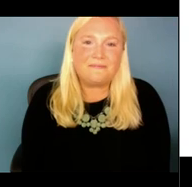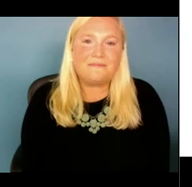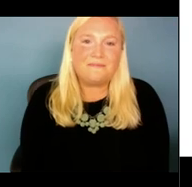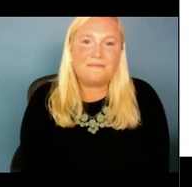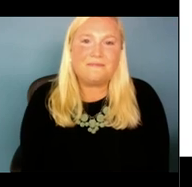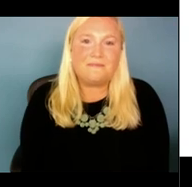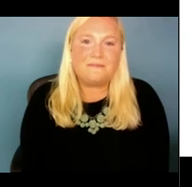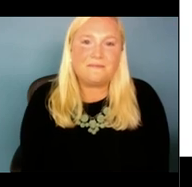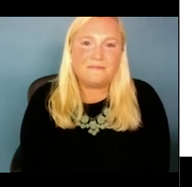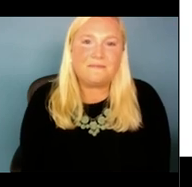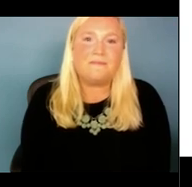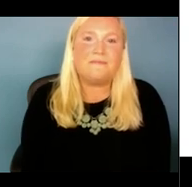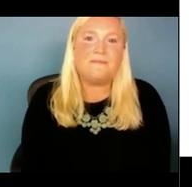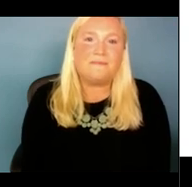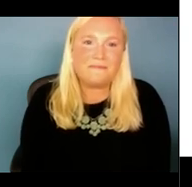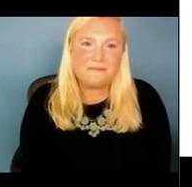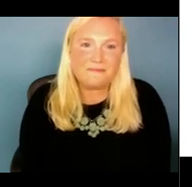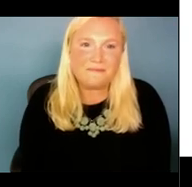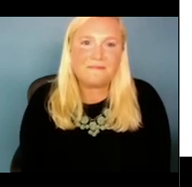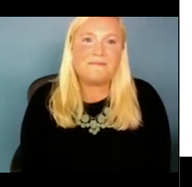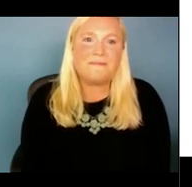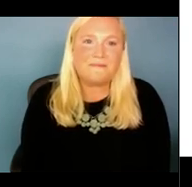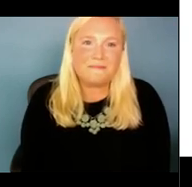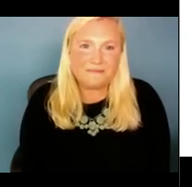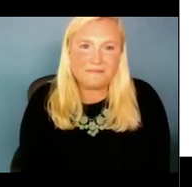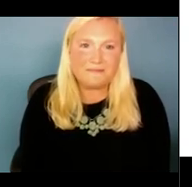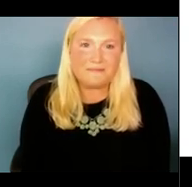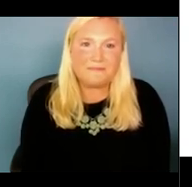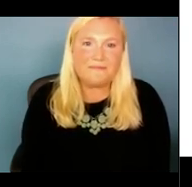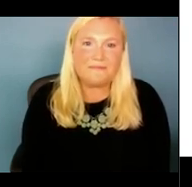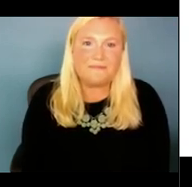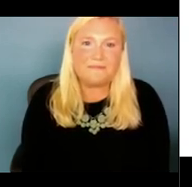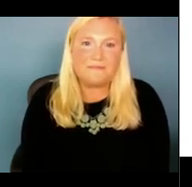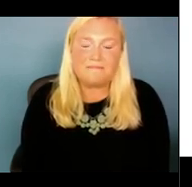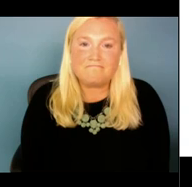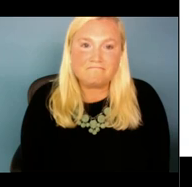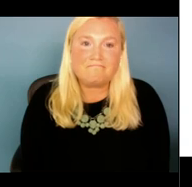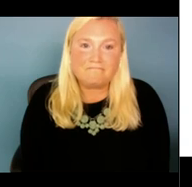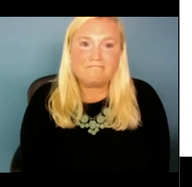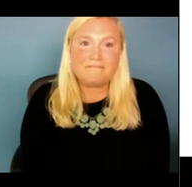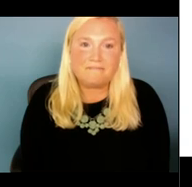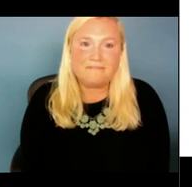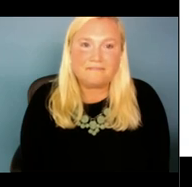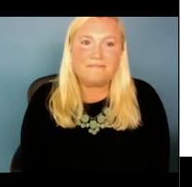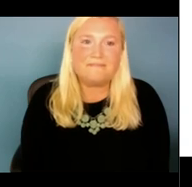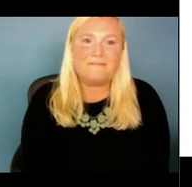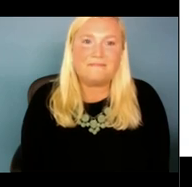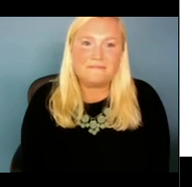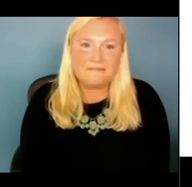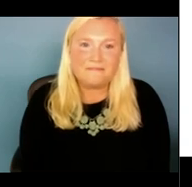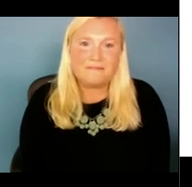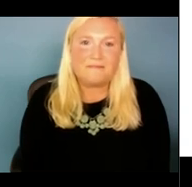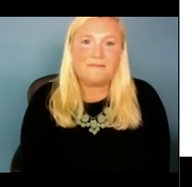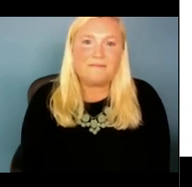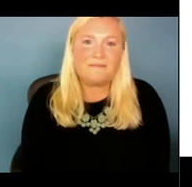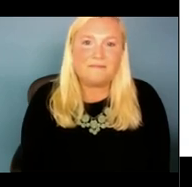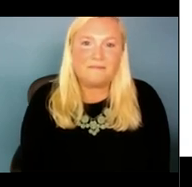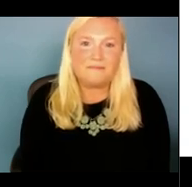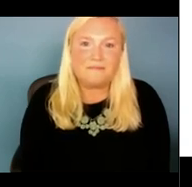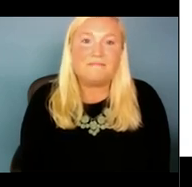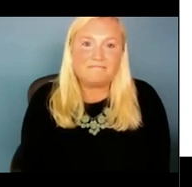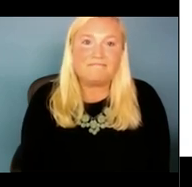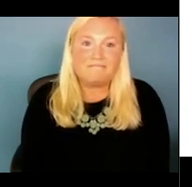to do, just as Martha said, with how we convey that. Right? It's nothing to be afraid of. It's nothing spooky or mysterious. It's nothing bad. Just, oh, I noticed